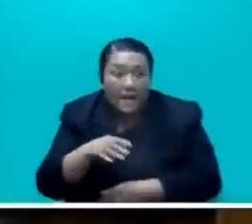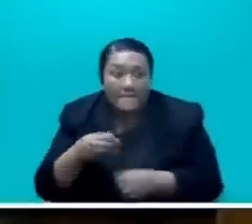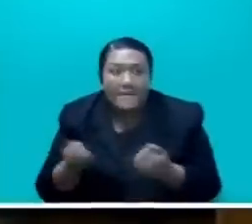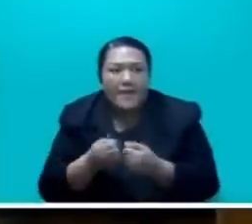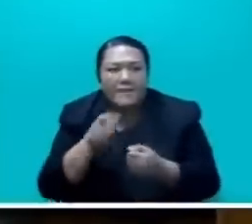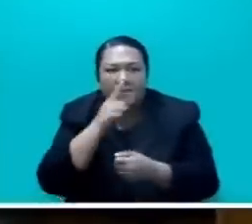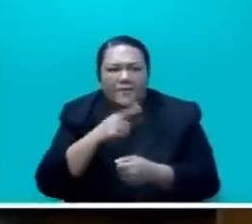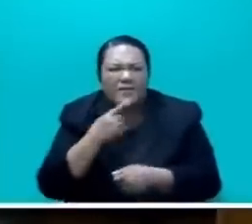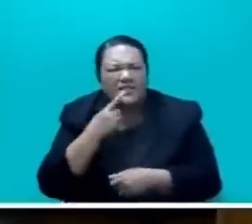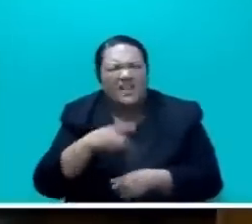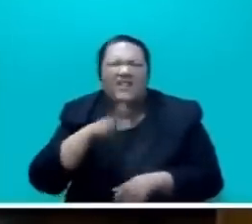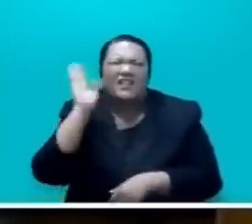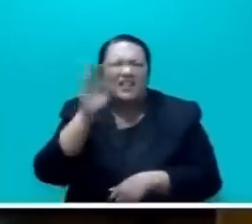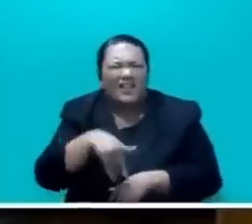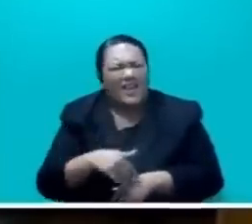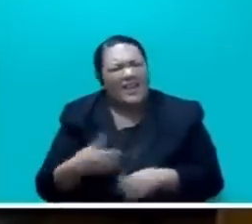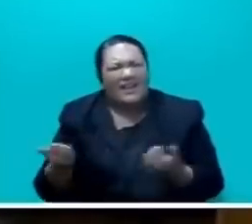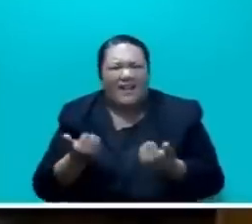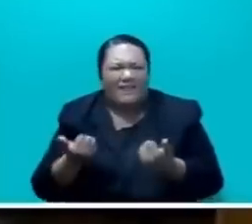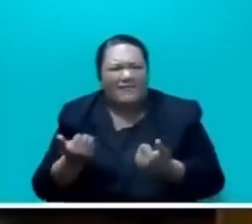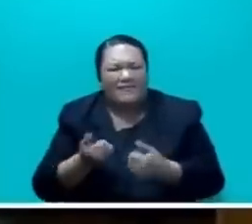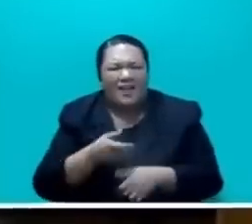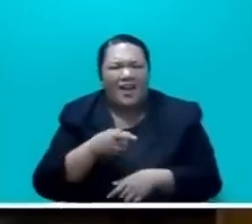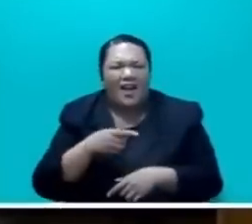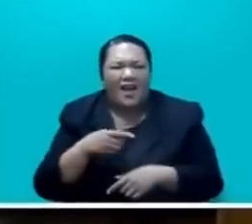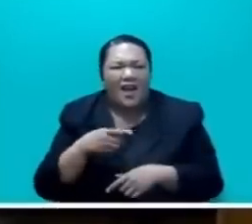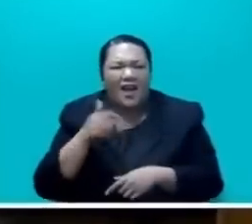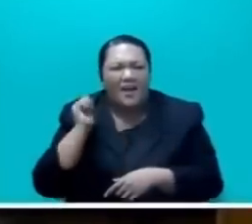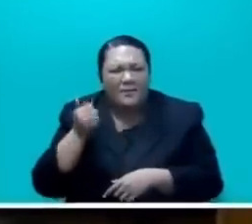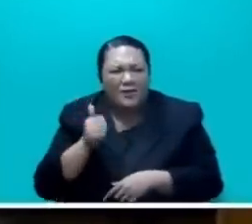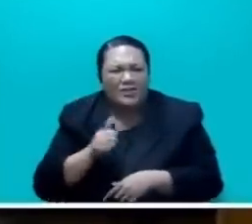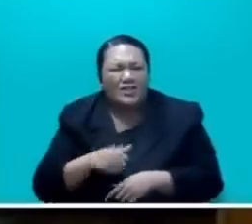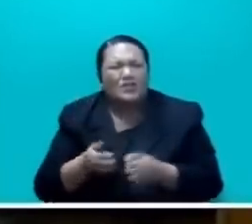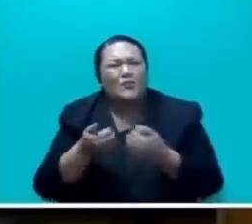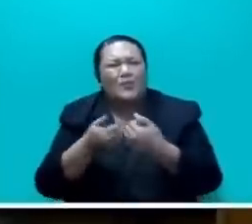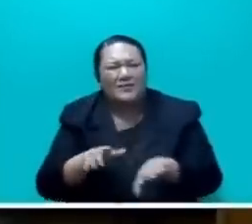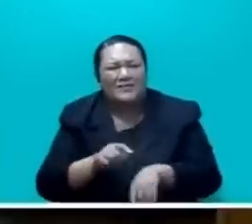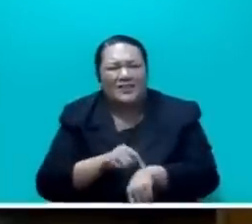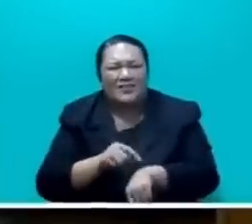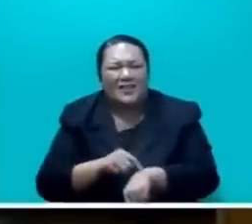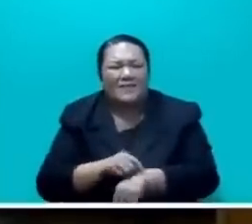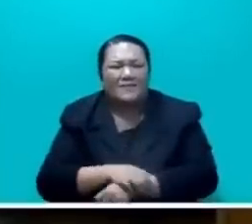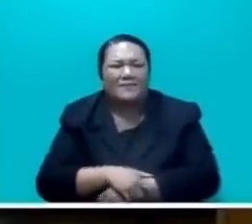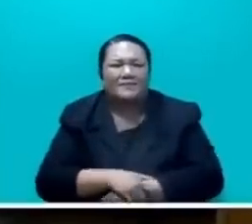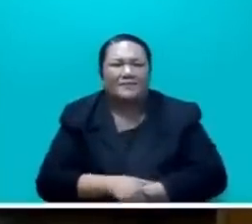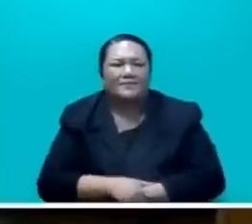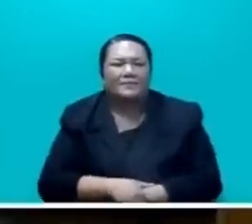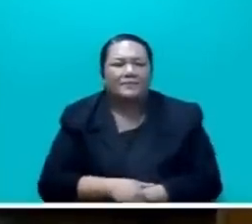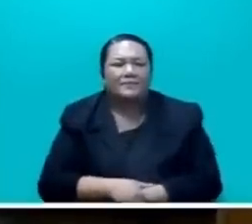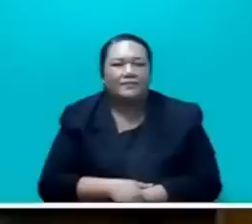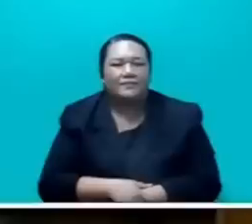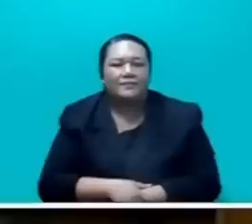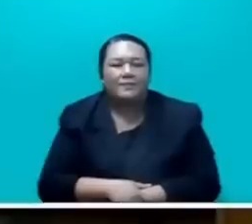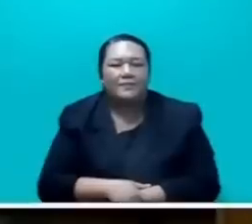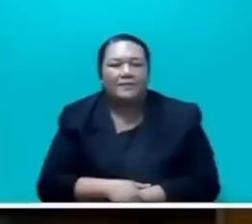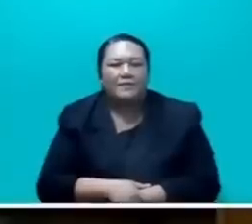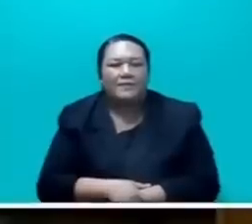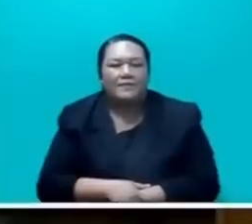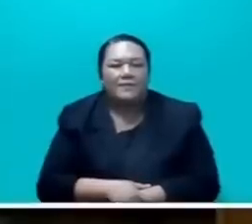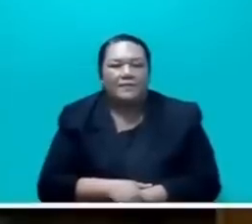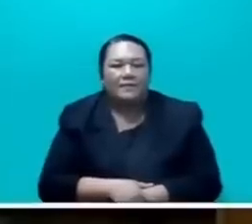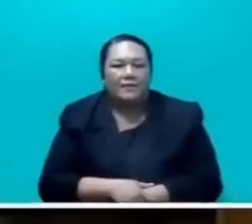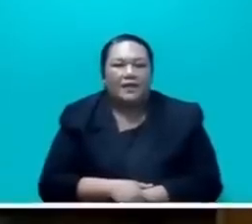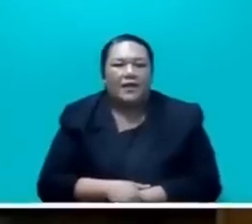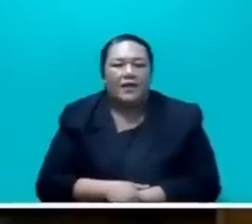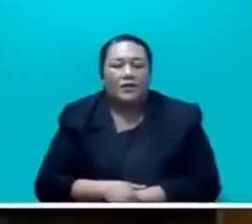some people. They think we're wasting our time when we apologize. But sir, His Excellency